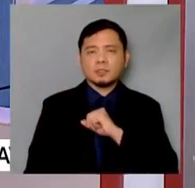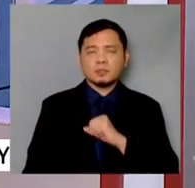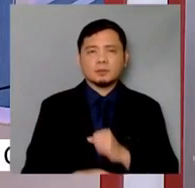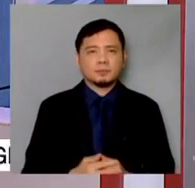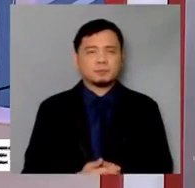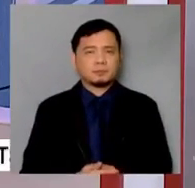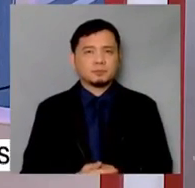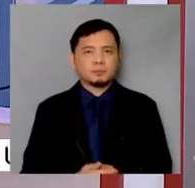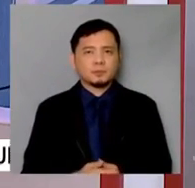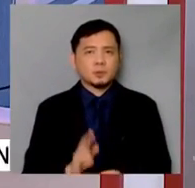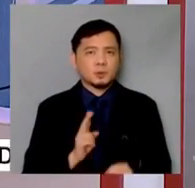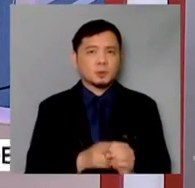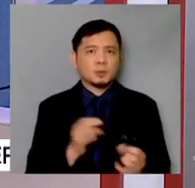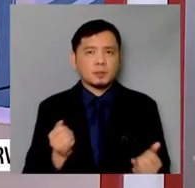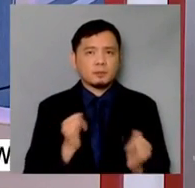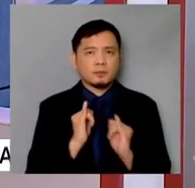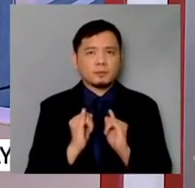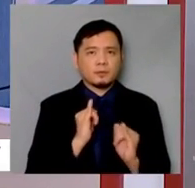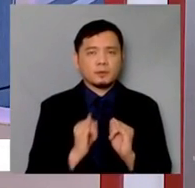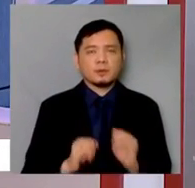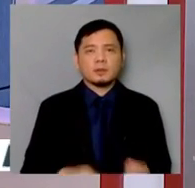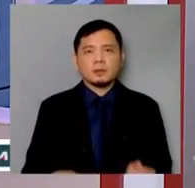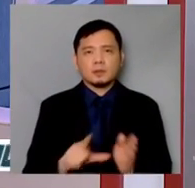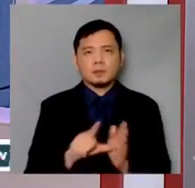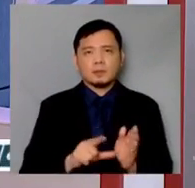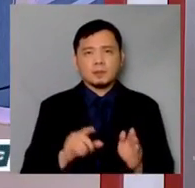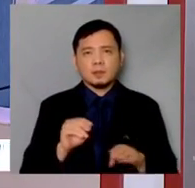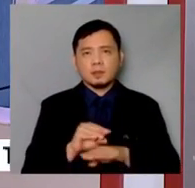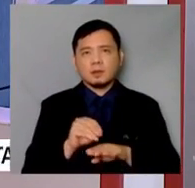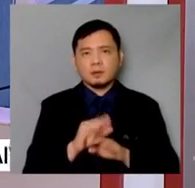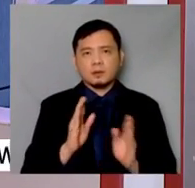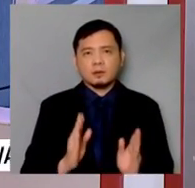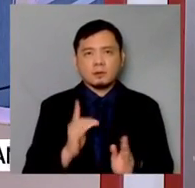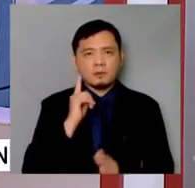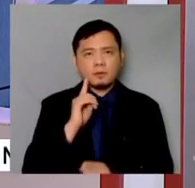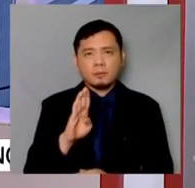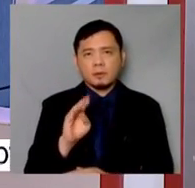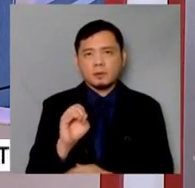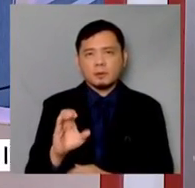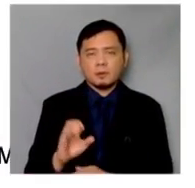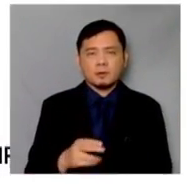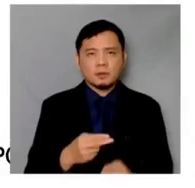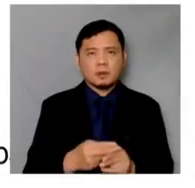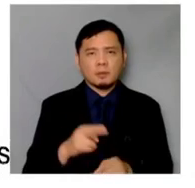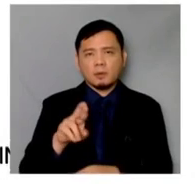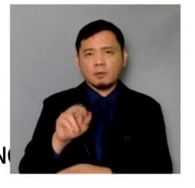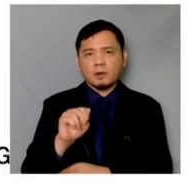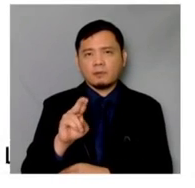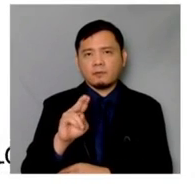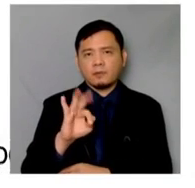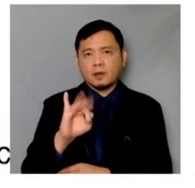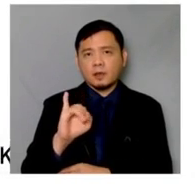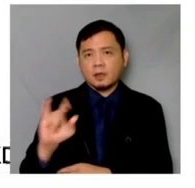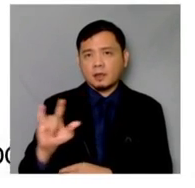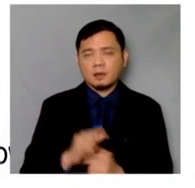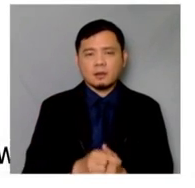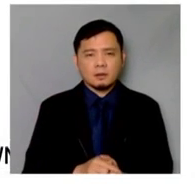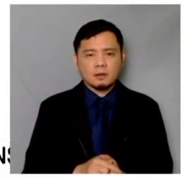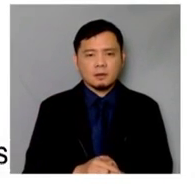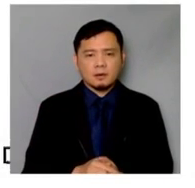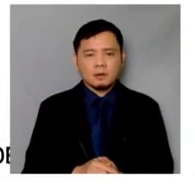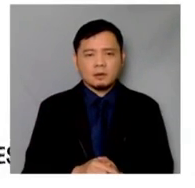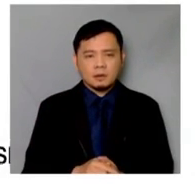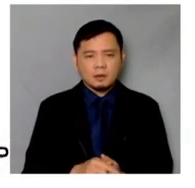And joining us now is the legal counsel of former Corrections Bureau Officer in Charge, Rafael Ragos, Attorney Michael De Castro. Attorney,